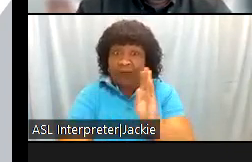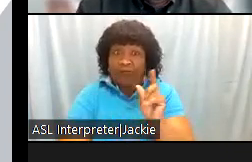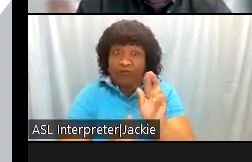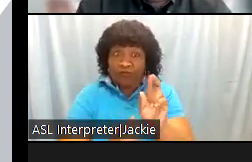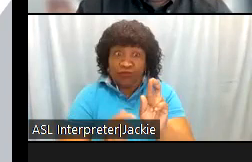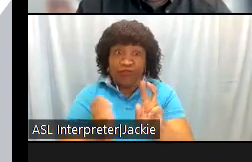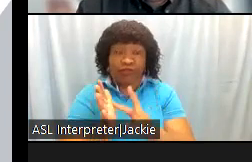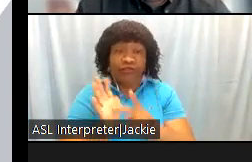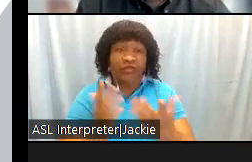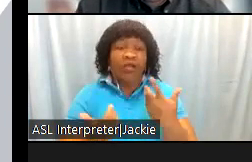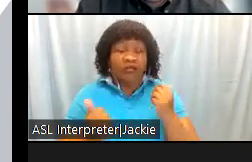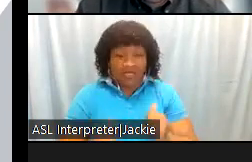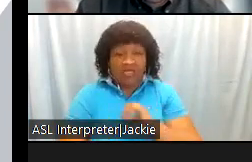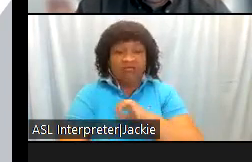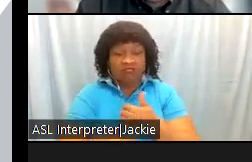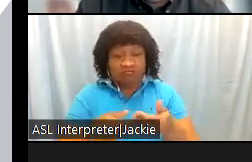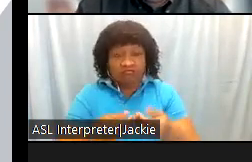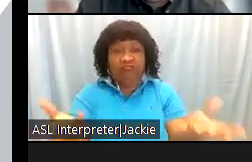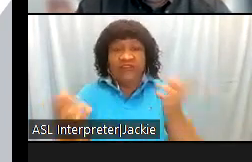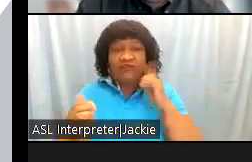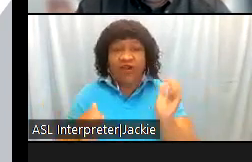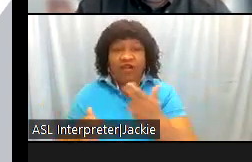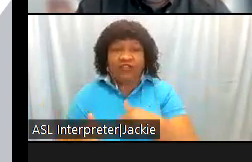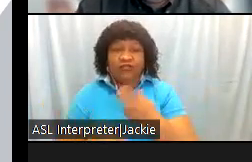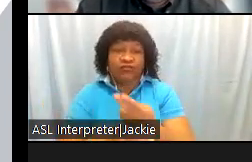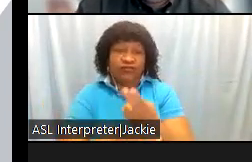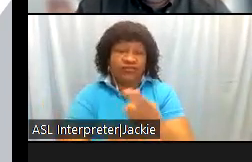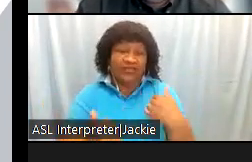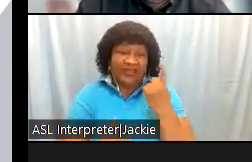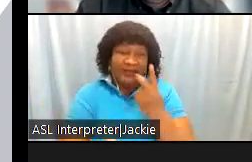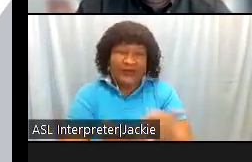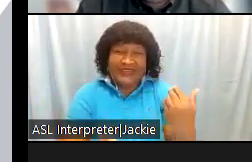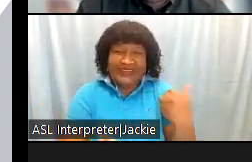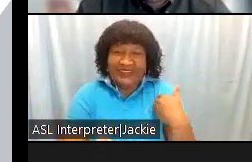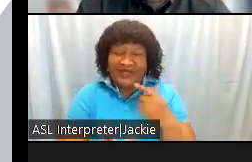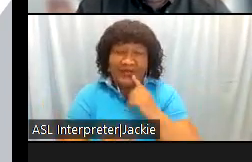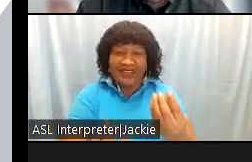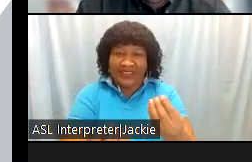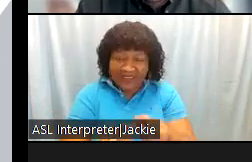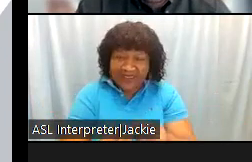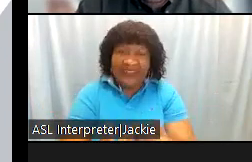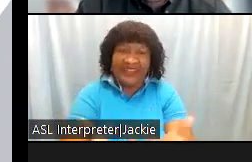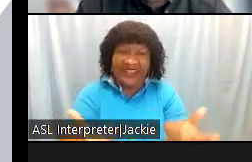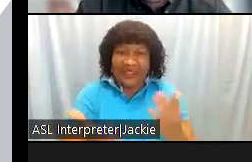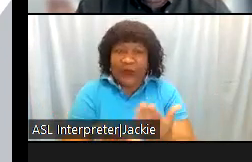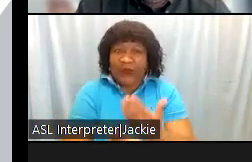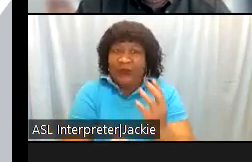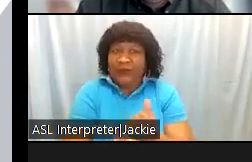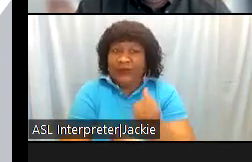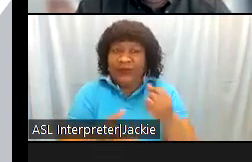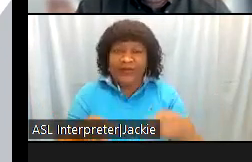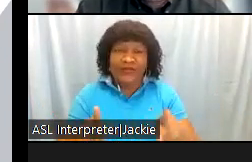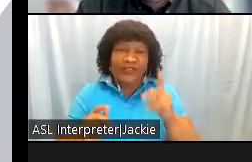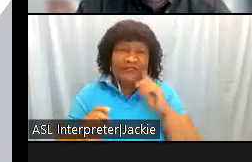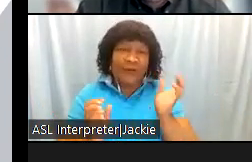vaccine authorized and now available for us, this happened a couple of weeks ago, really gives us a new opportunity to prevent many